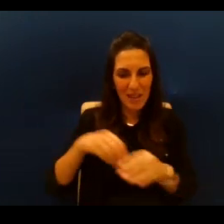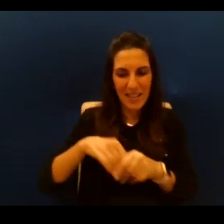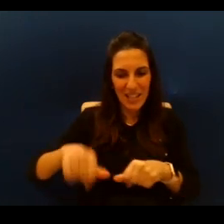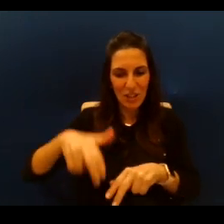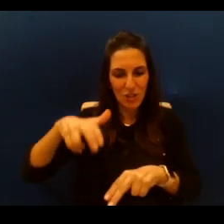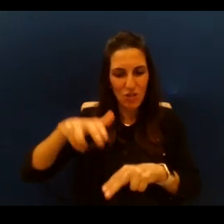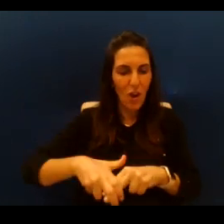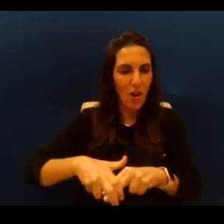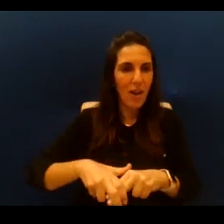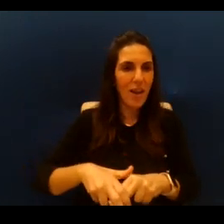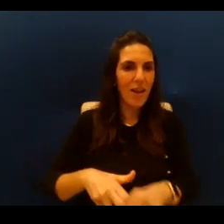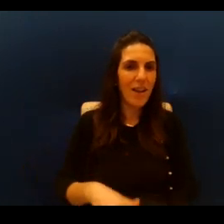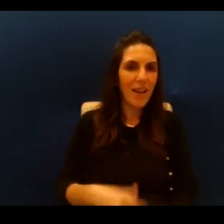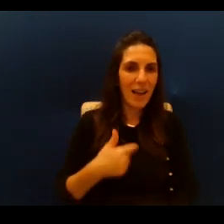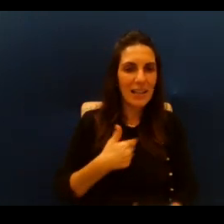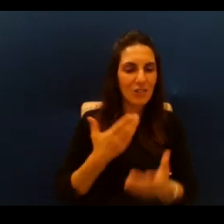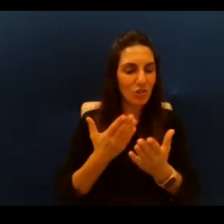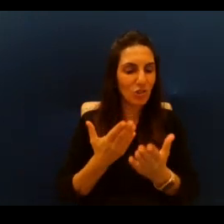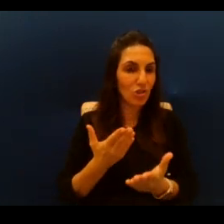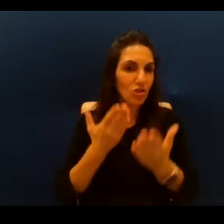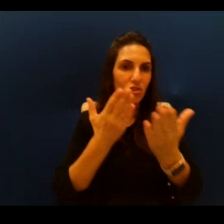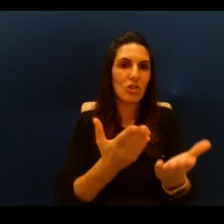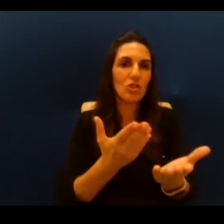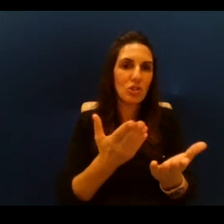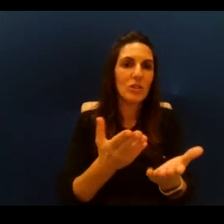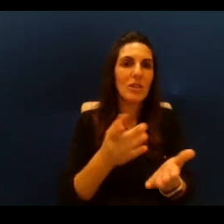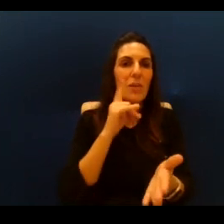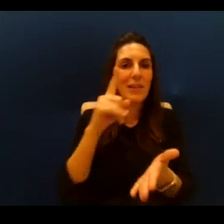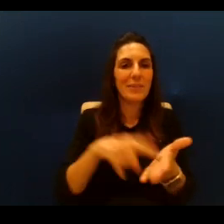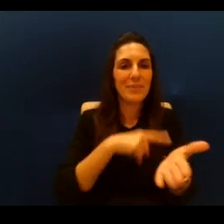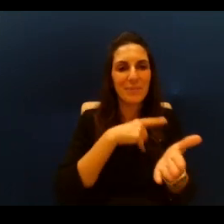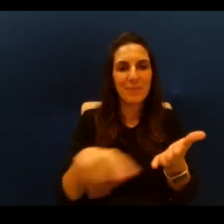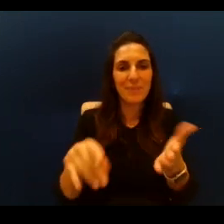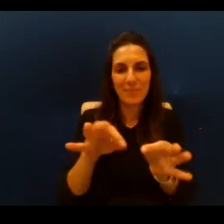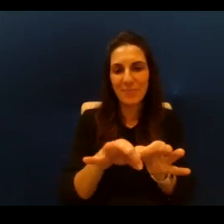would suggest that we come up with a different.